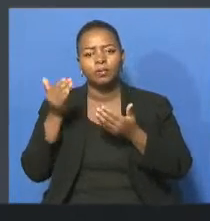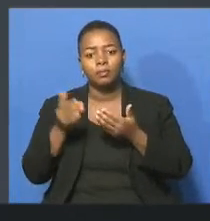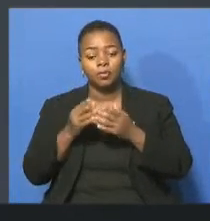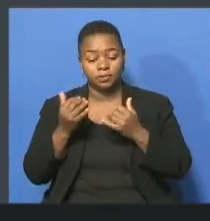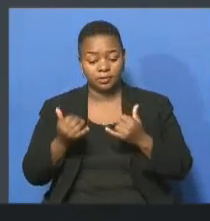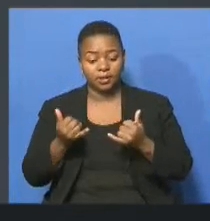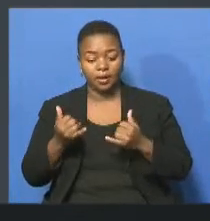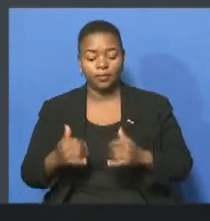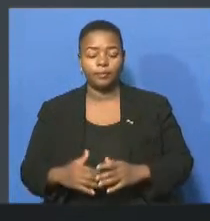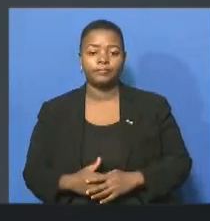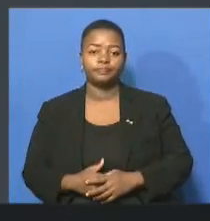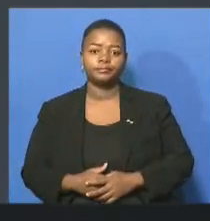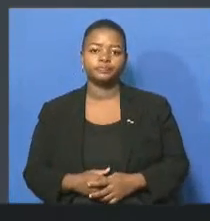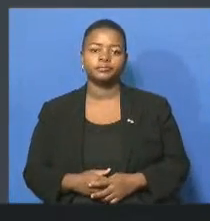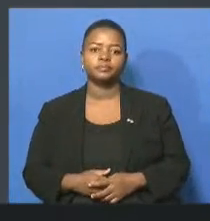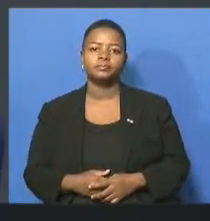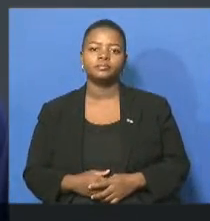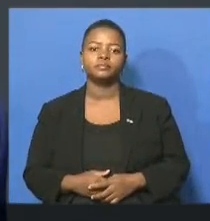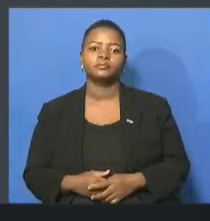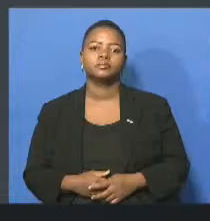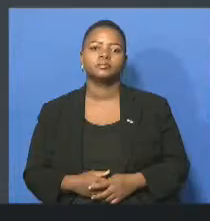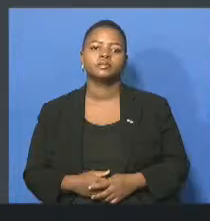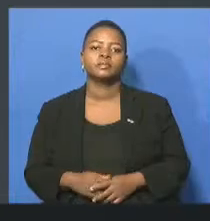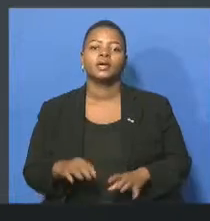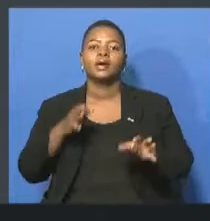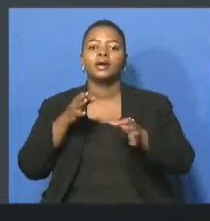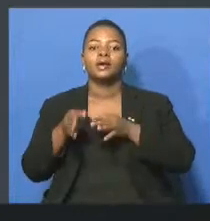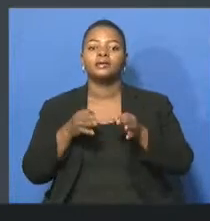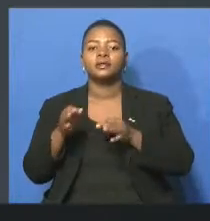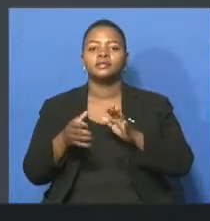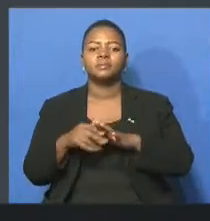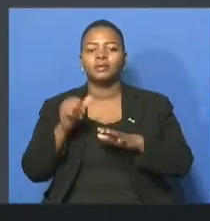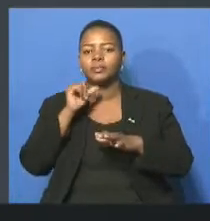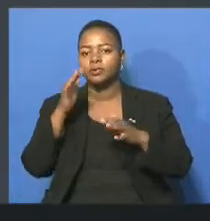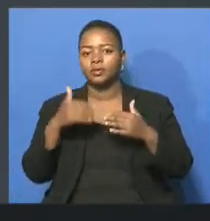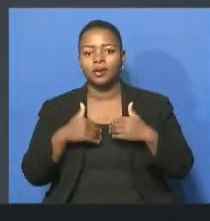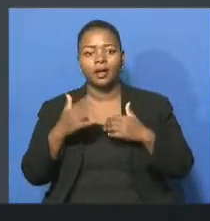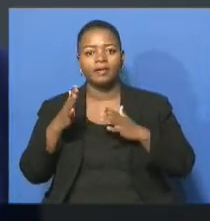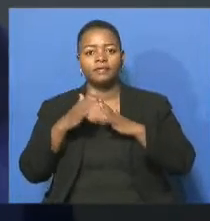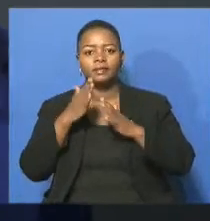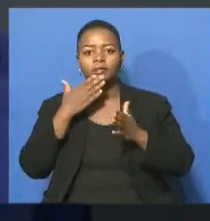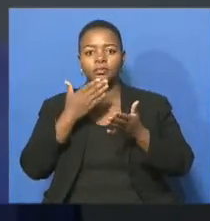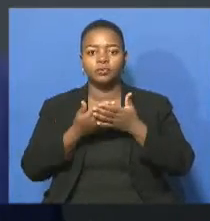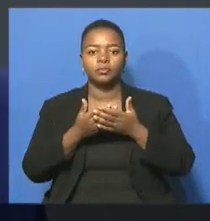the moment, that tells you there is a lot of instability in our families.